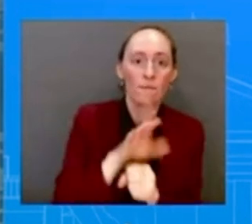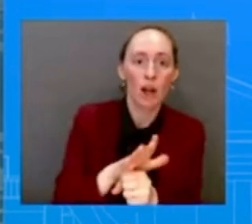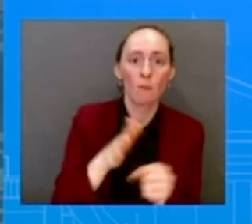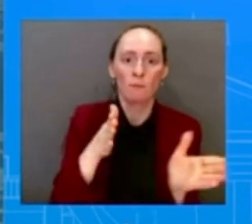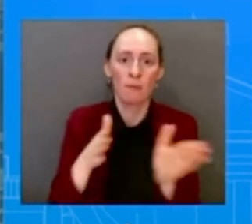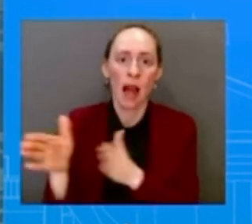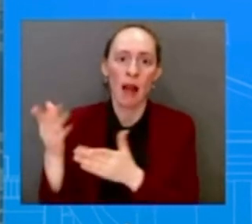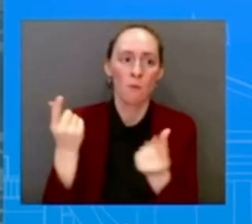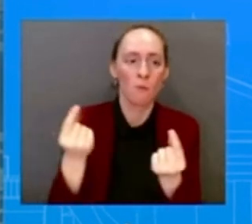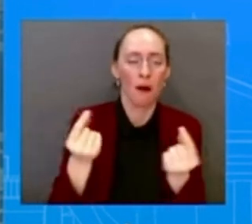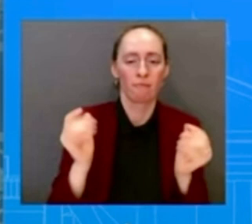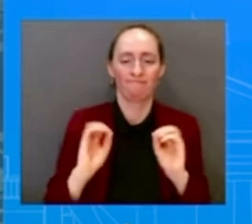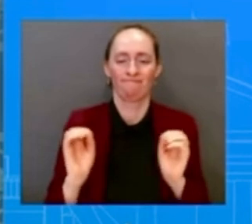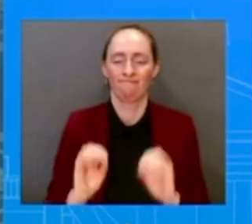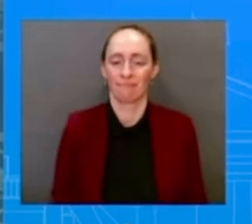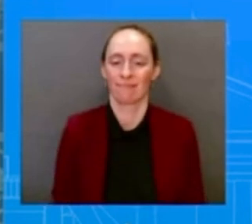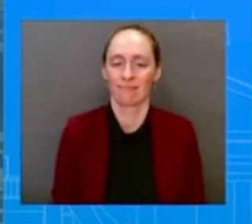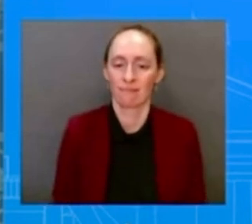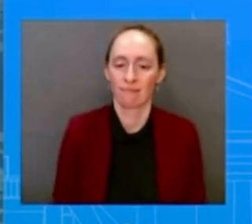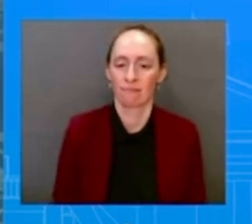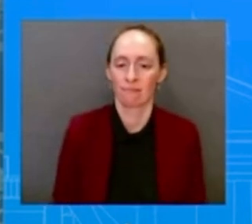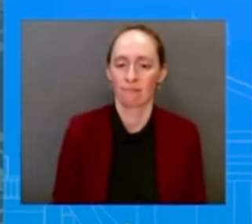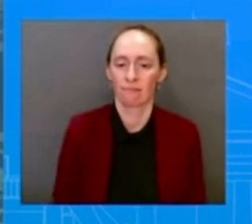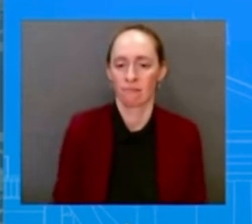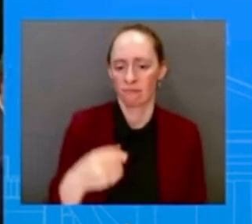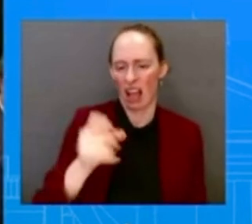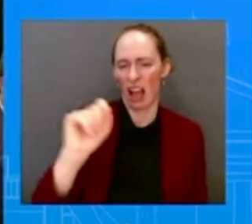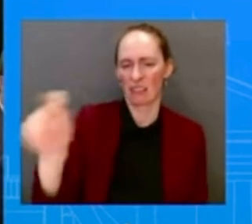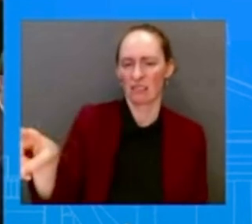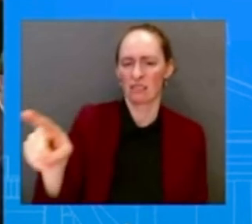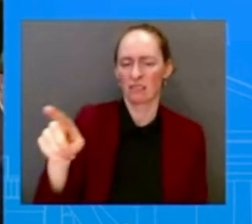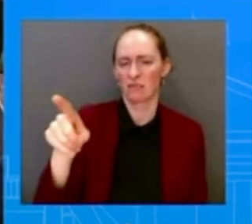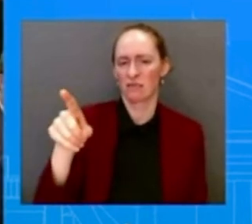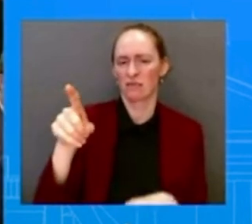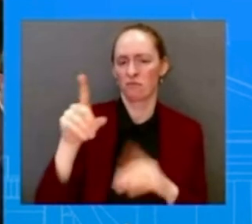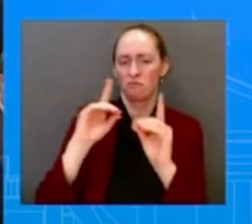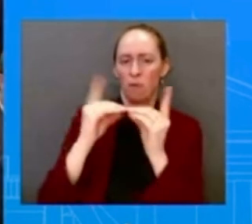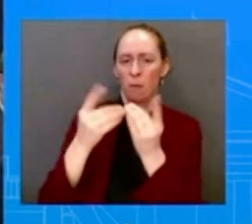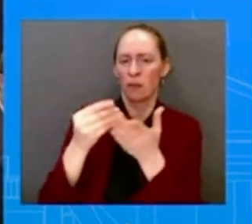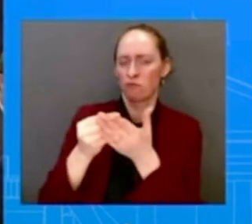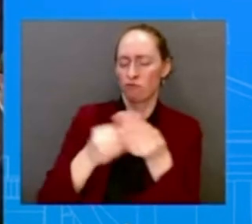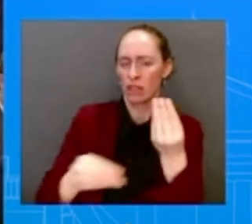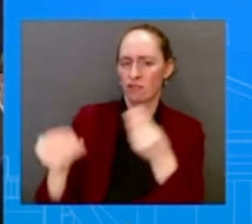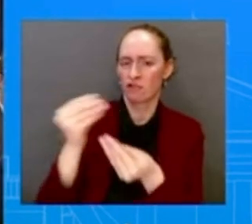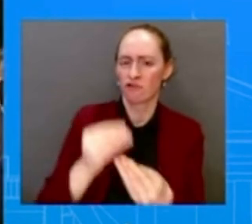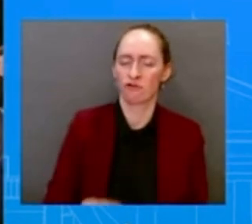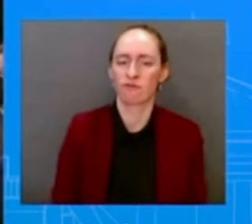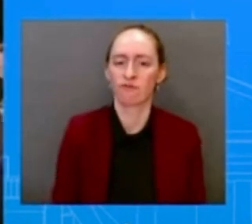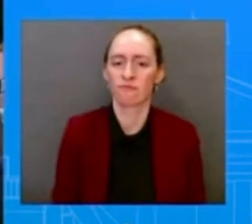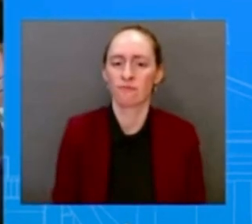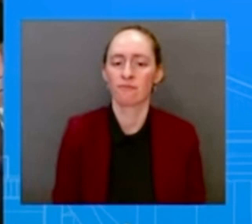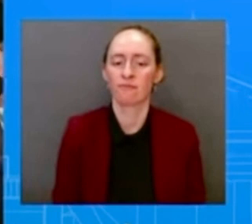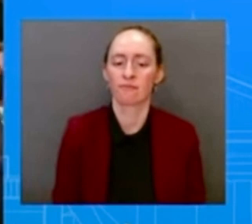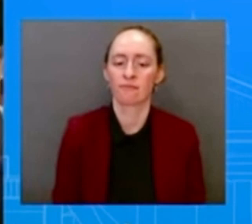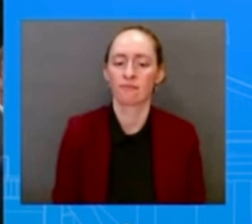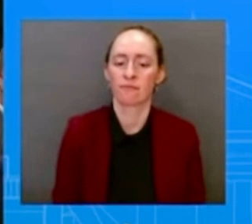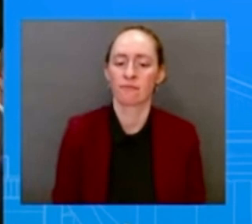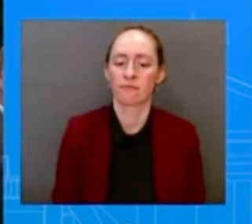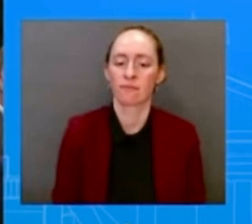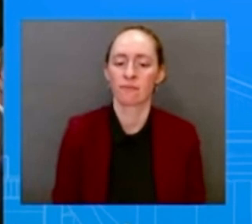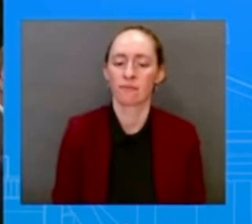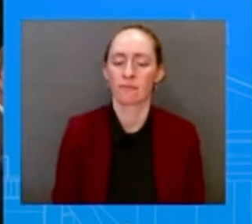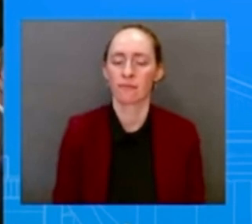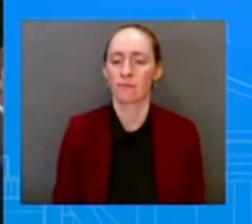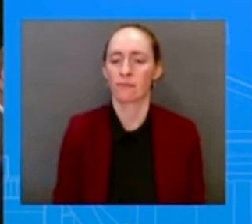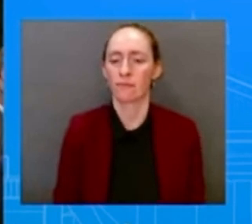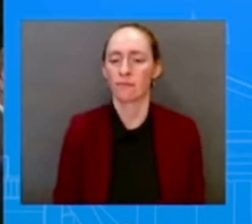Admiral. I believe you said this was shot down, or at least it landed in the waters or the frozen waters off the coast of Alaska, correct? That is our